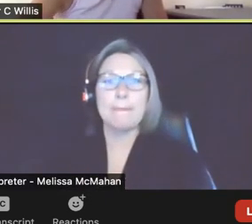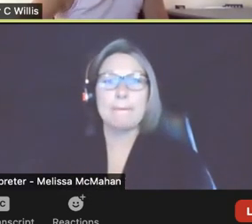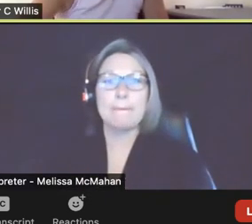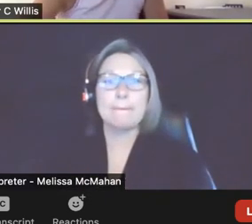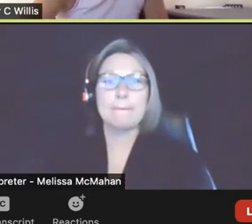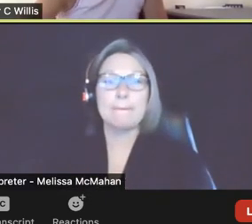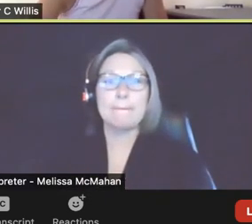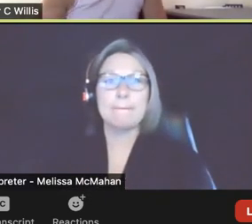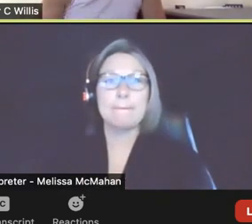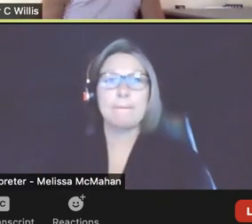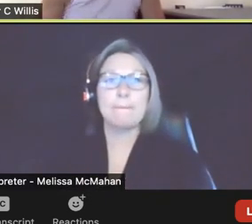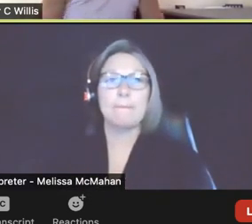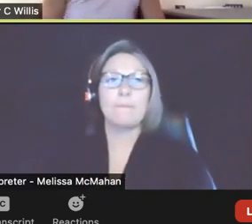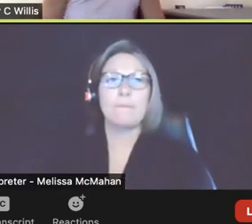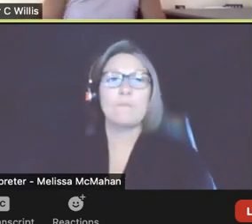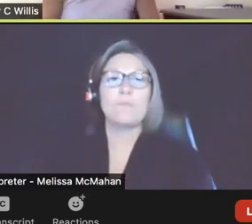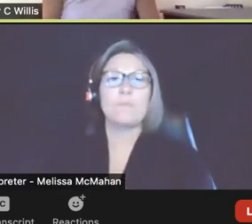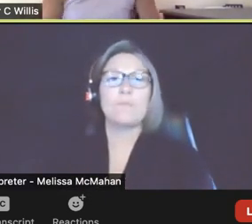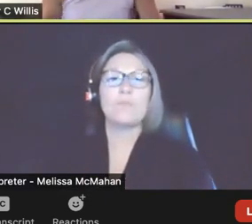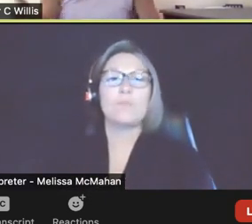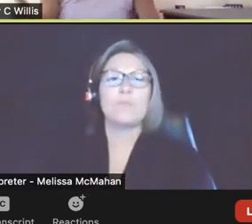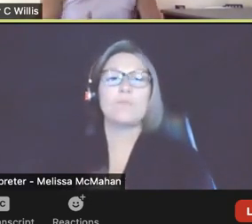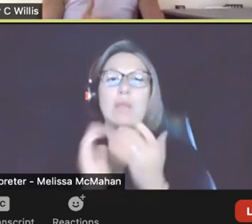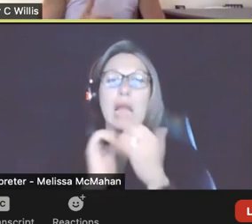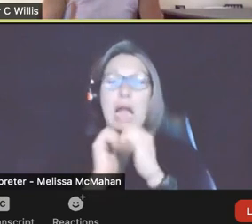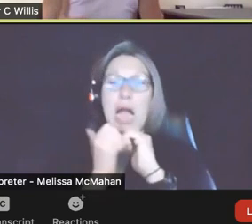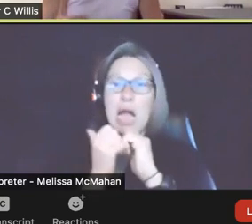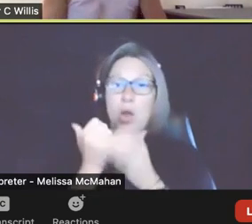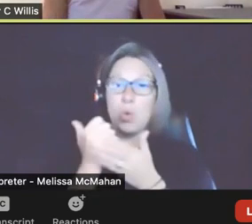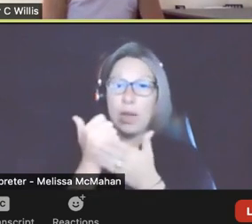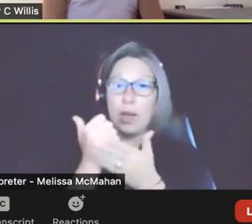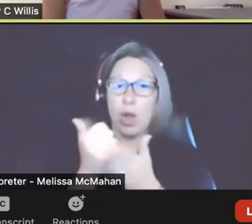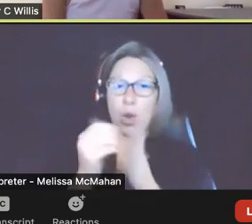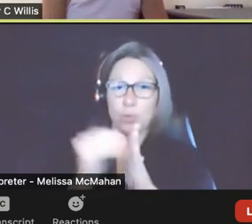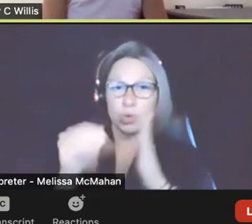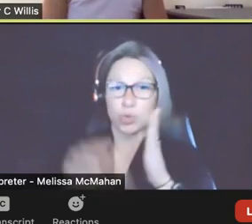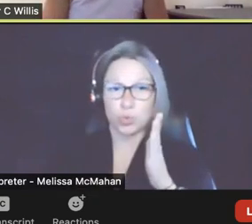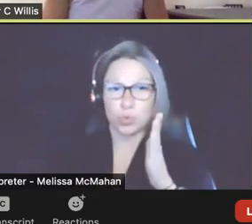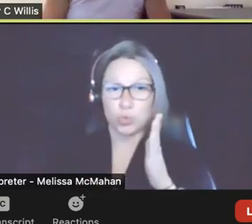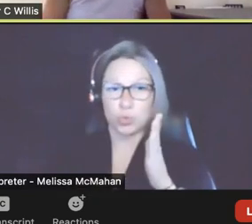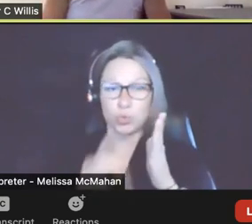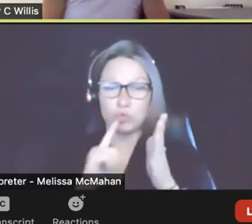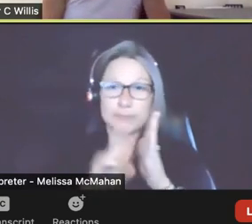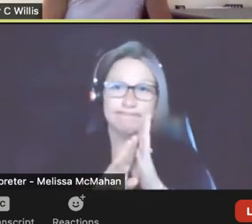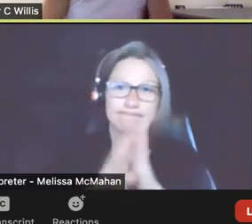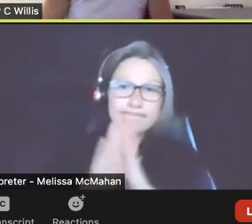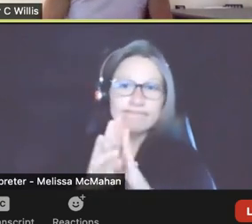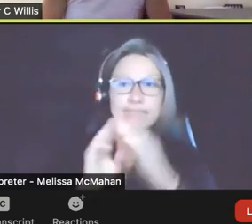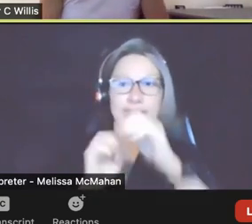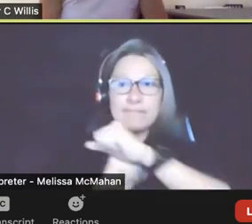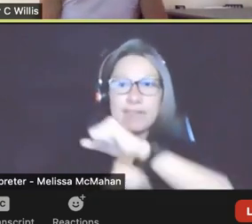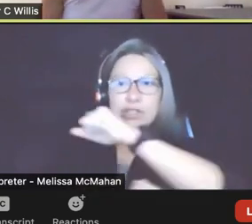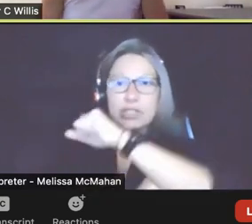So how do we help our students with deafblindness kind of build this foundation of communication? Really, it